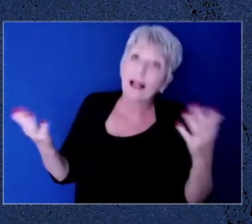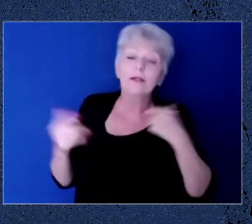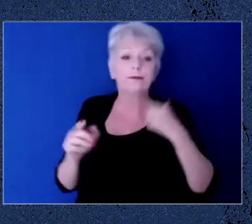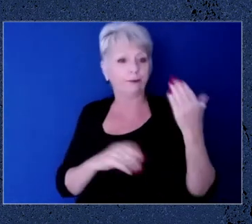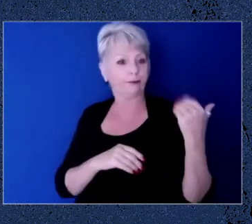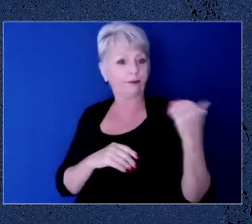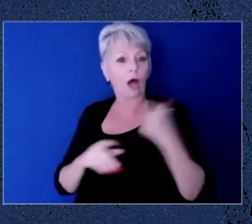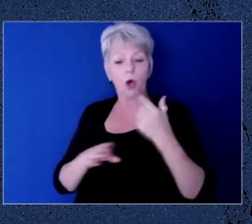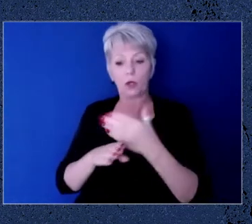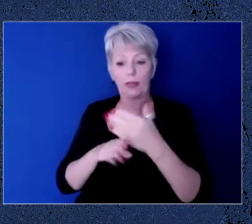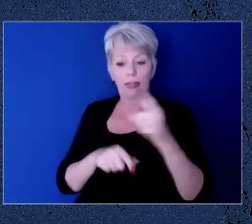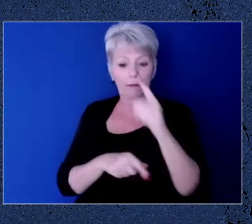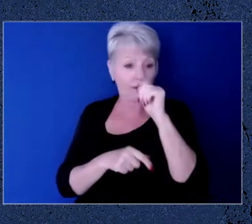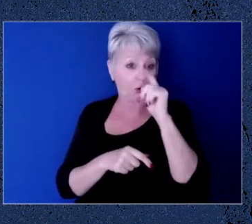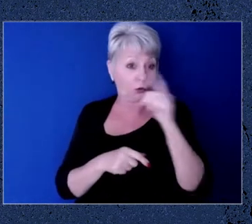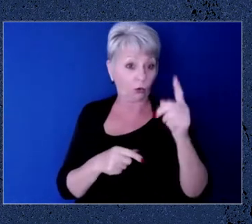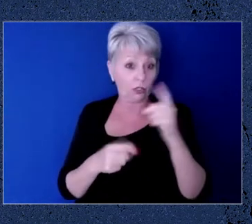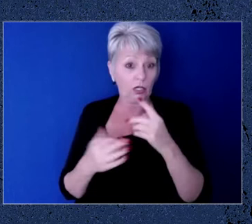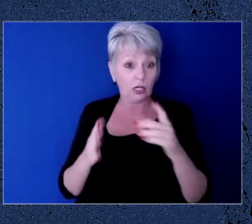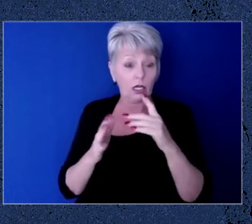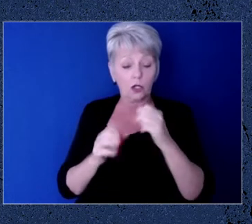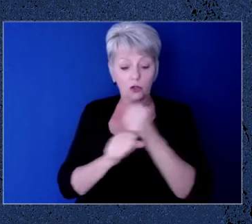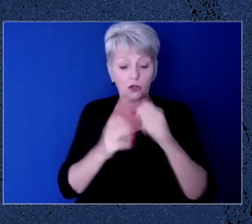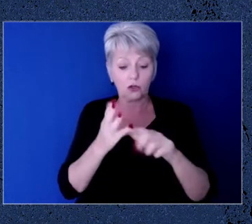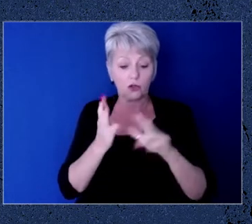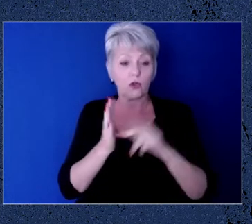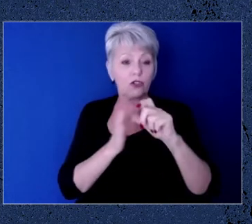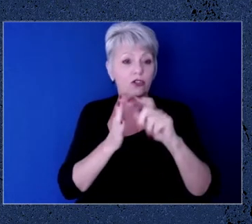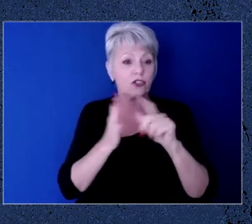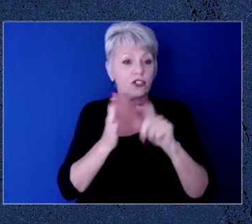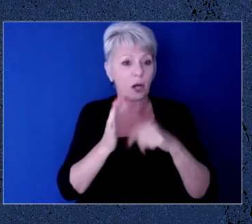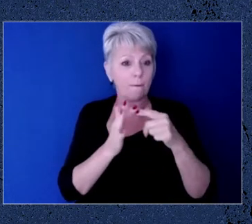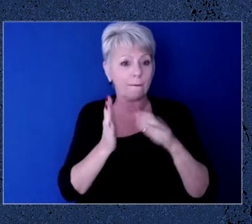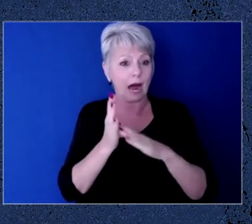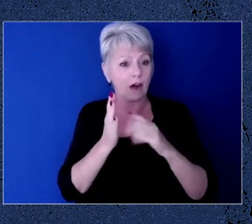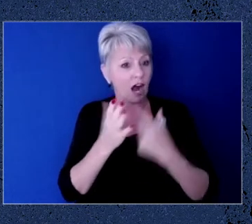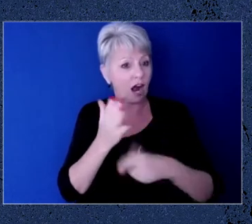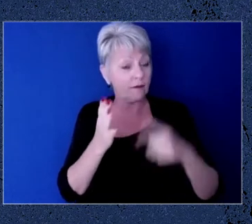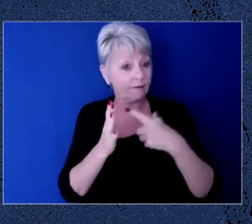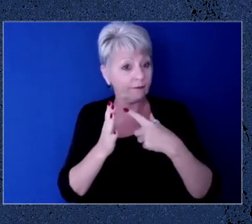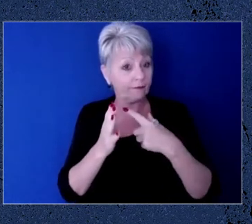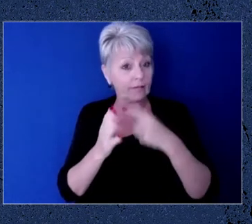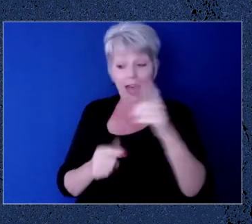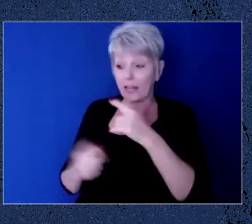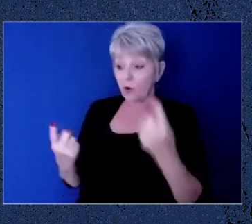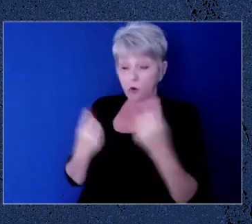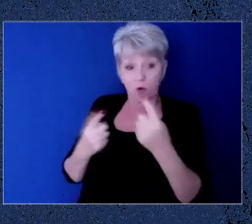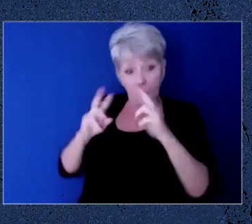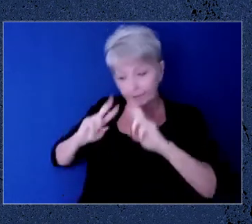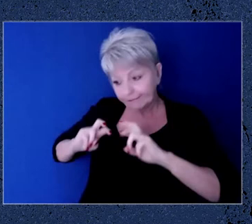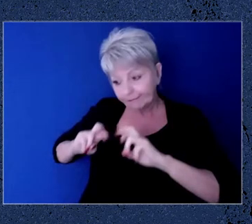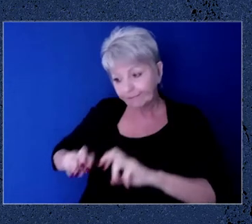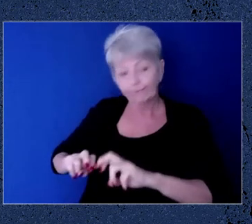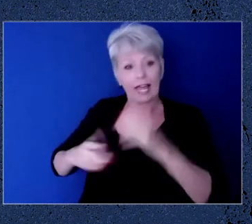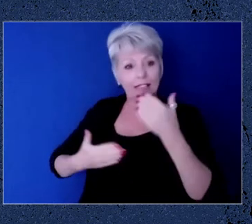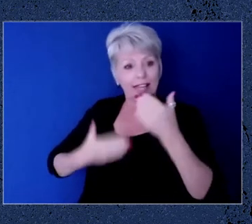who. Well, I work with Gunjumara, whose country that is, and the archaeologists who did the kind of excavation for Gunjumara, and